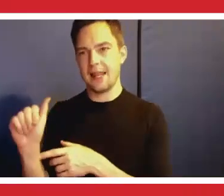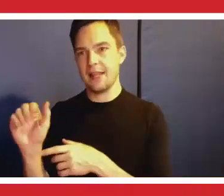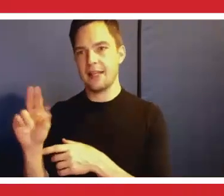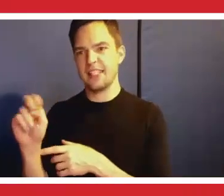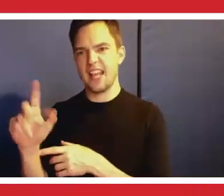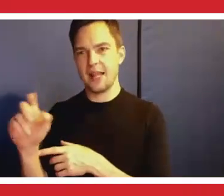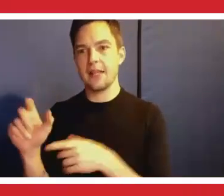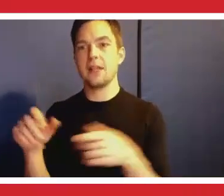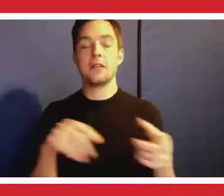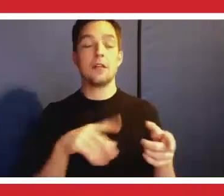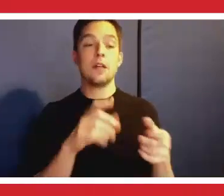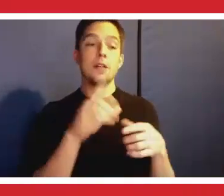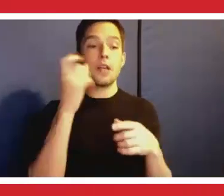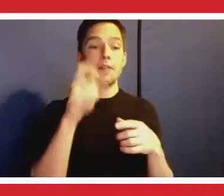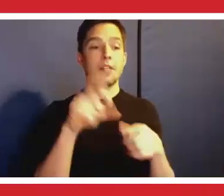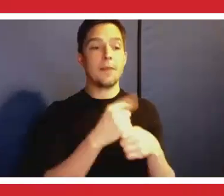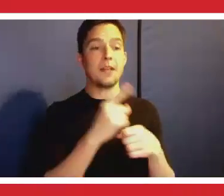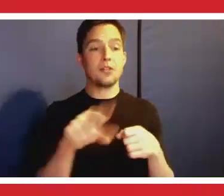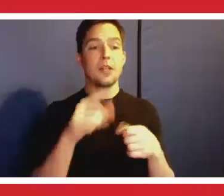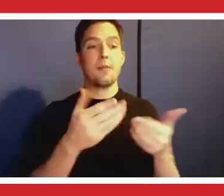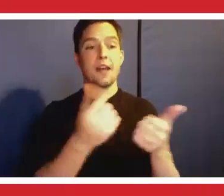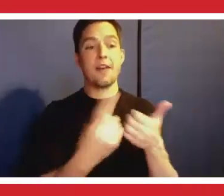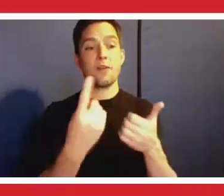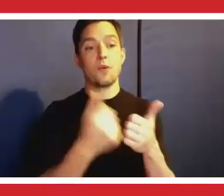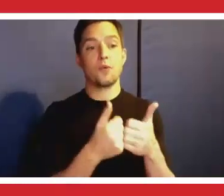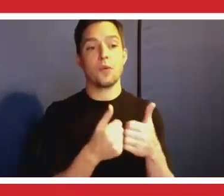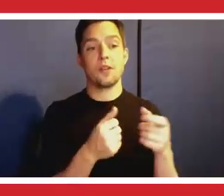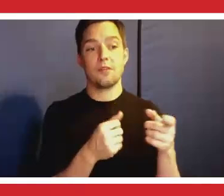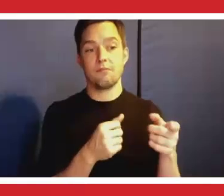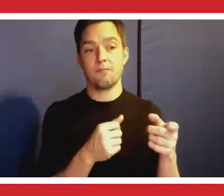provide everybody something useful